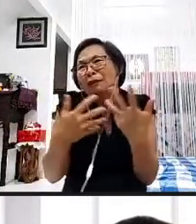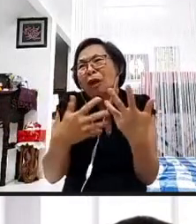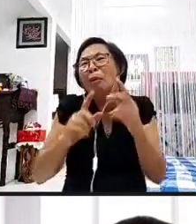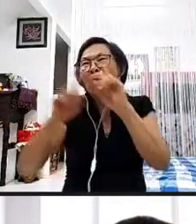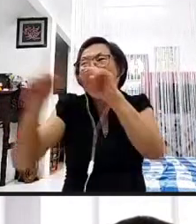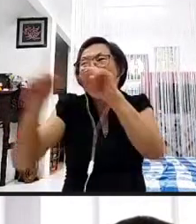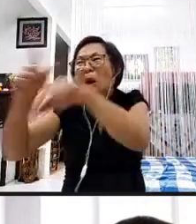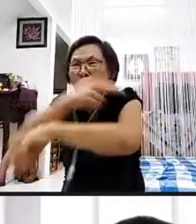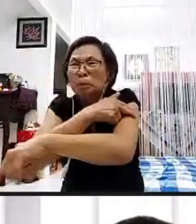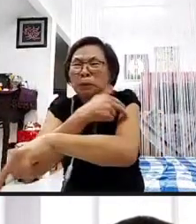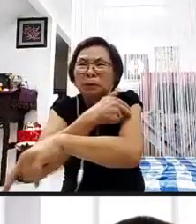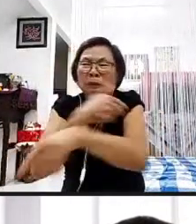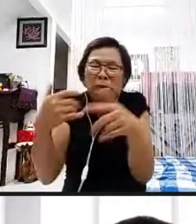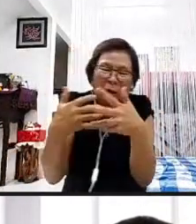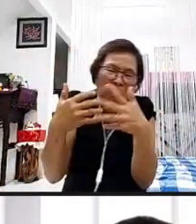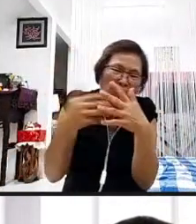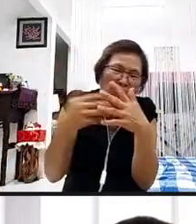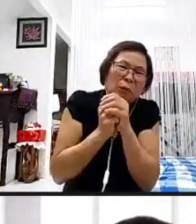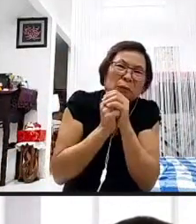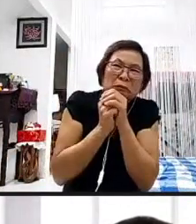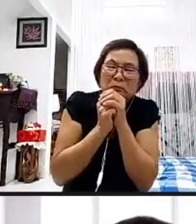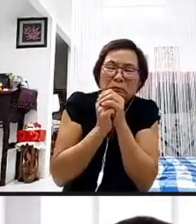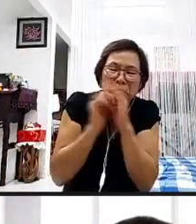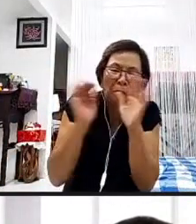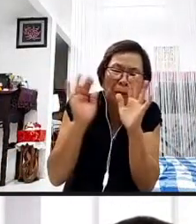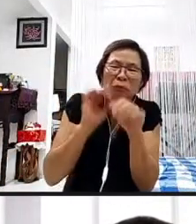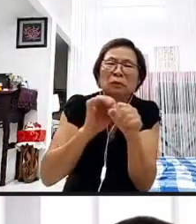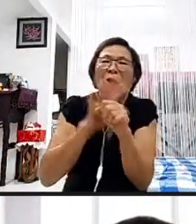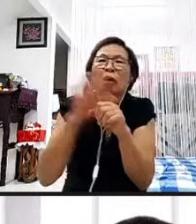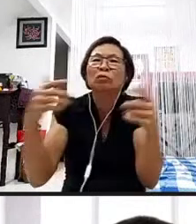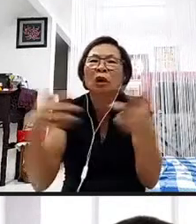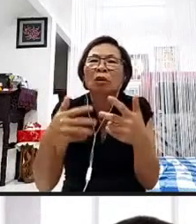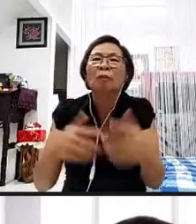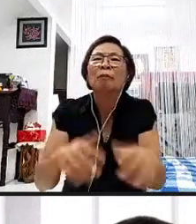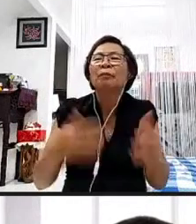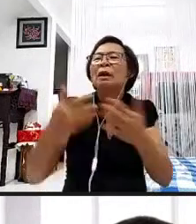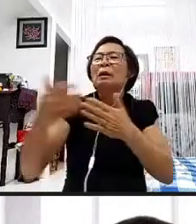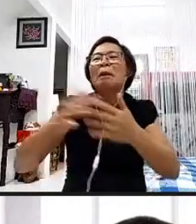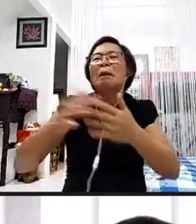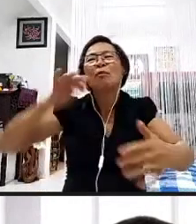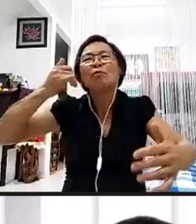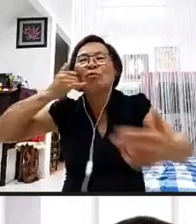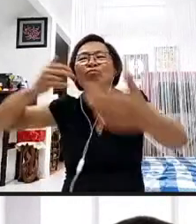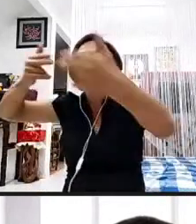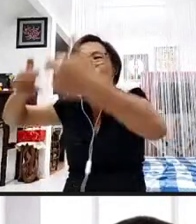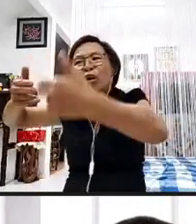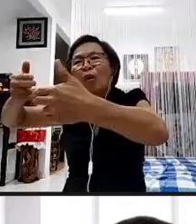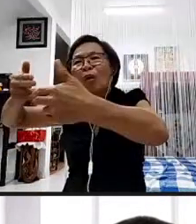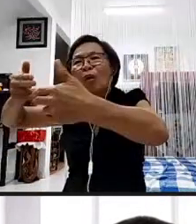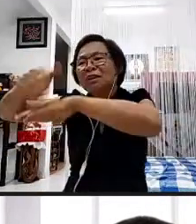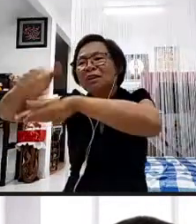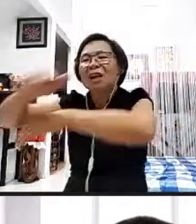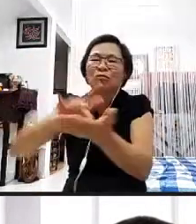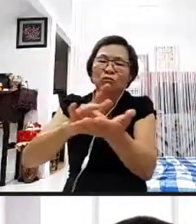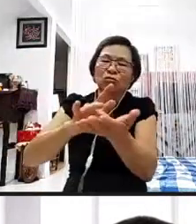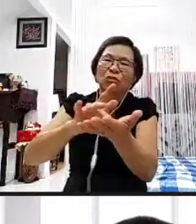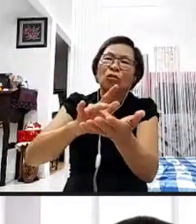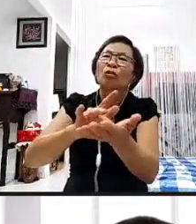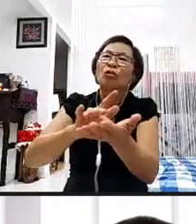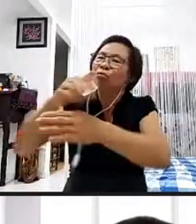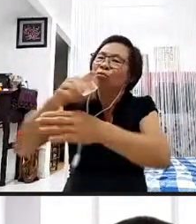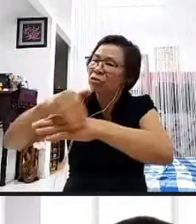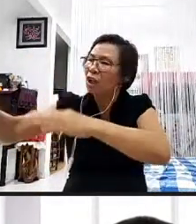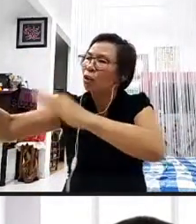hospital. And on our level, we actually daily consult our patients. We send medications to them. And many